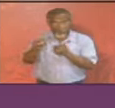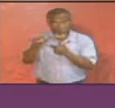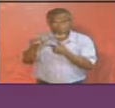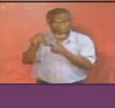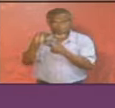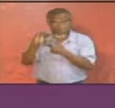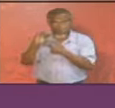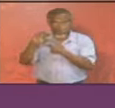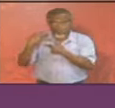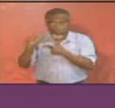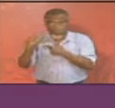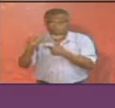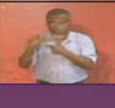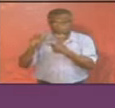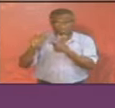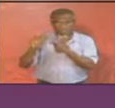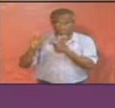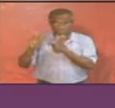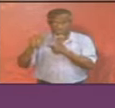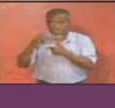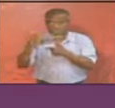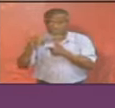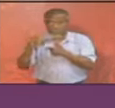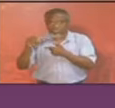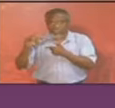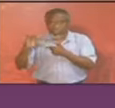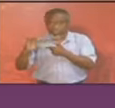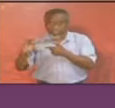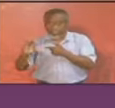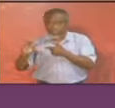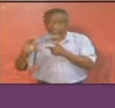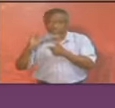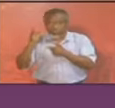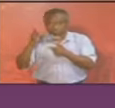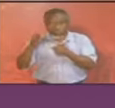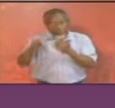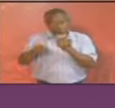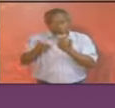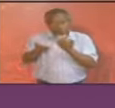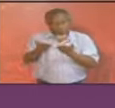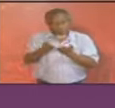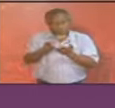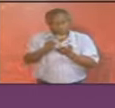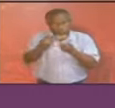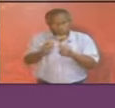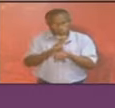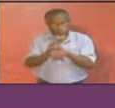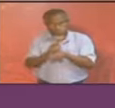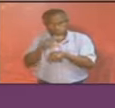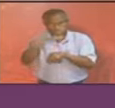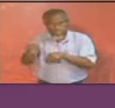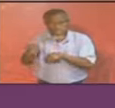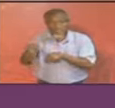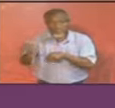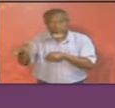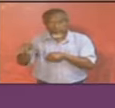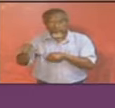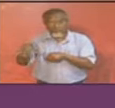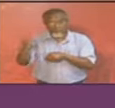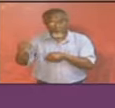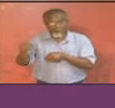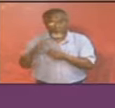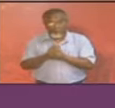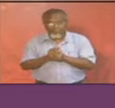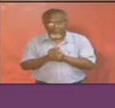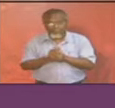which you singled out. Can you just put some light on that? And then concerning the healthcare system, do you